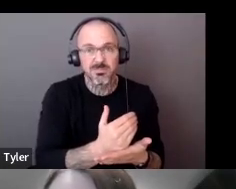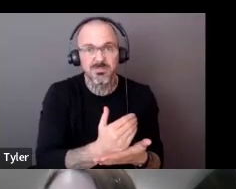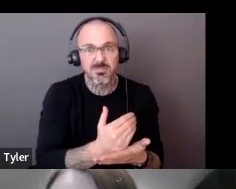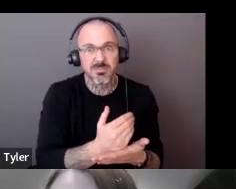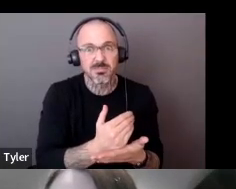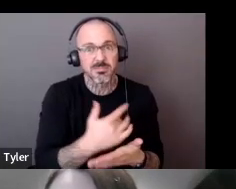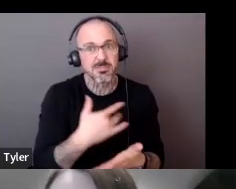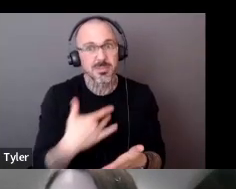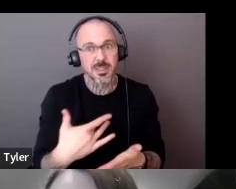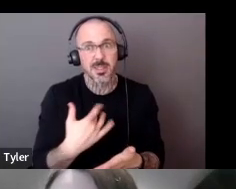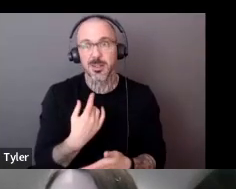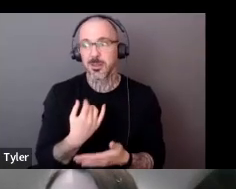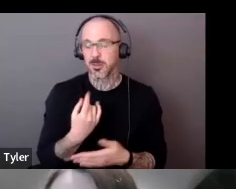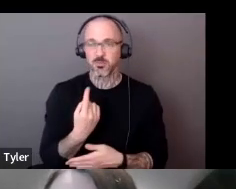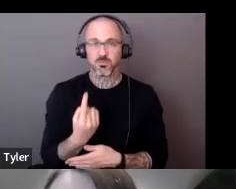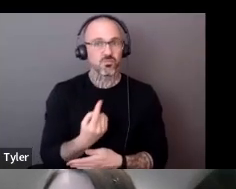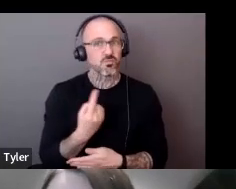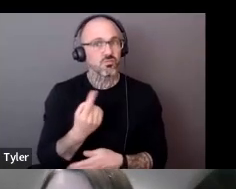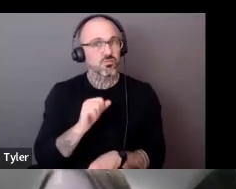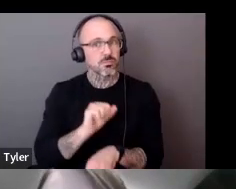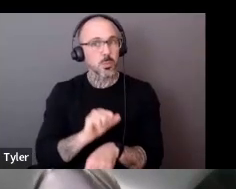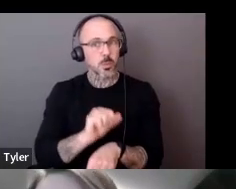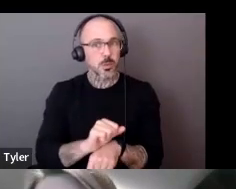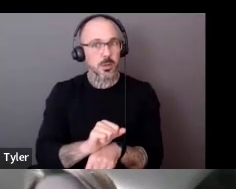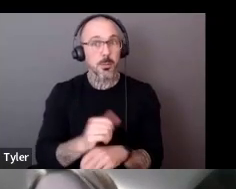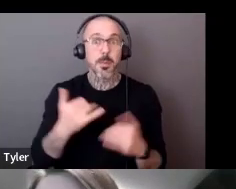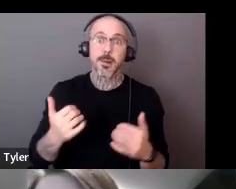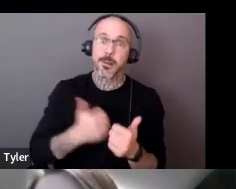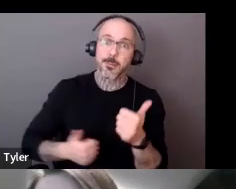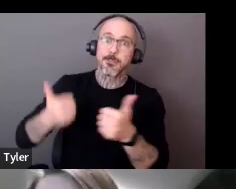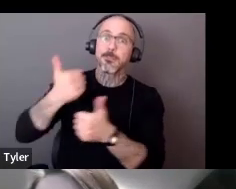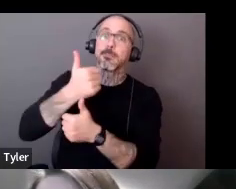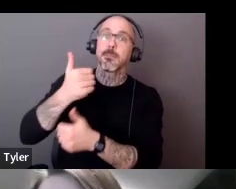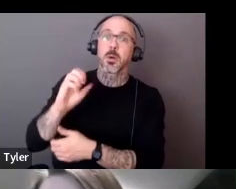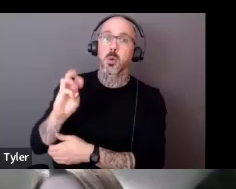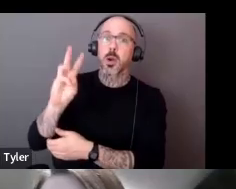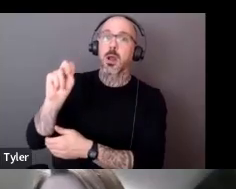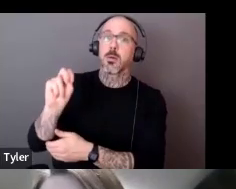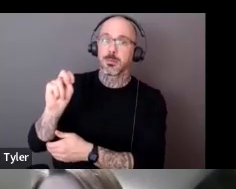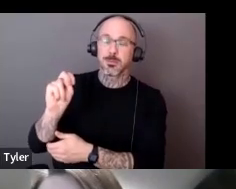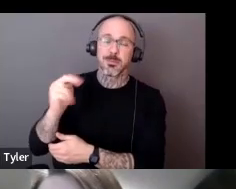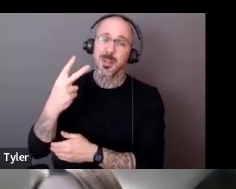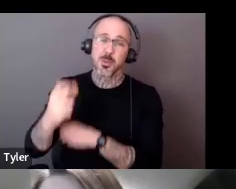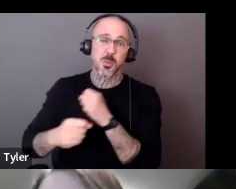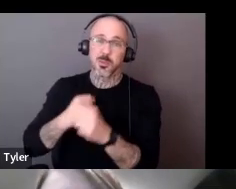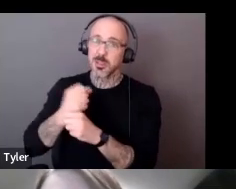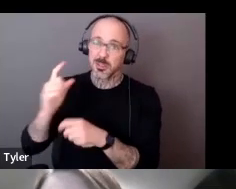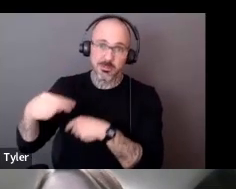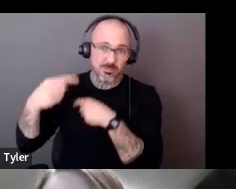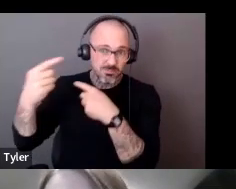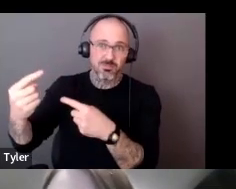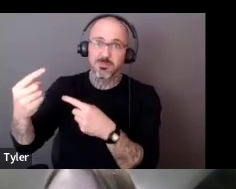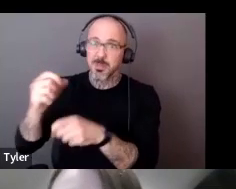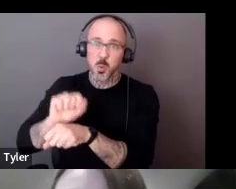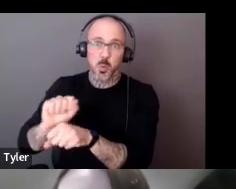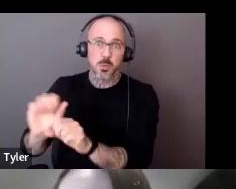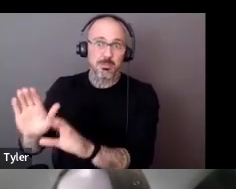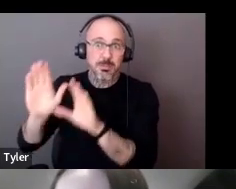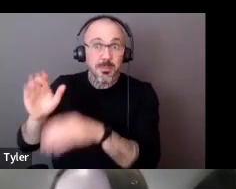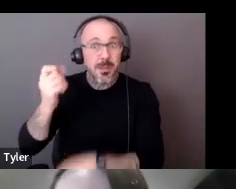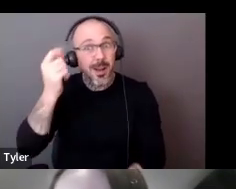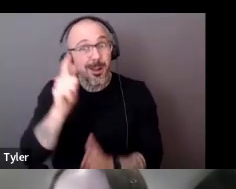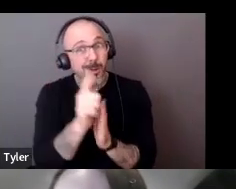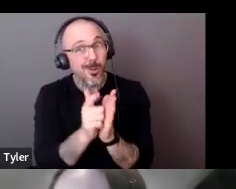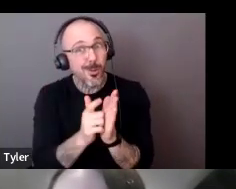now, and this is year 3, but this is year 3 out of, I won't tell you how many years I've been a lawyer,